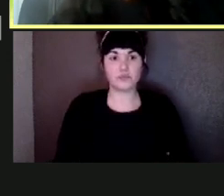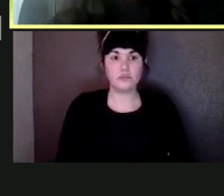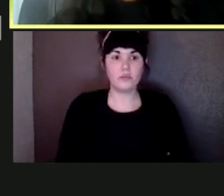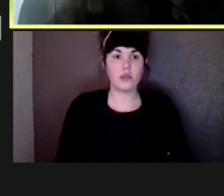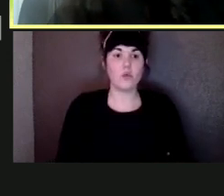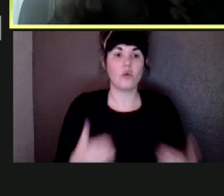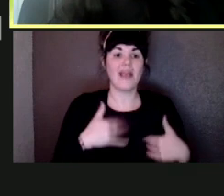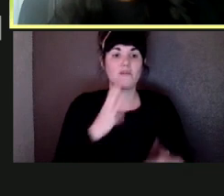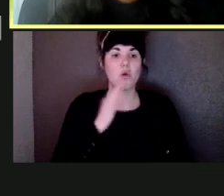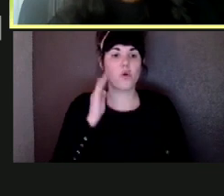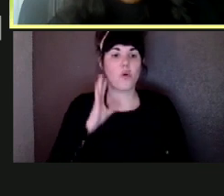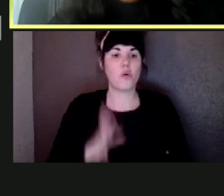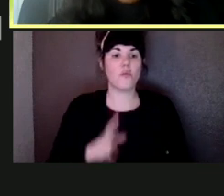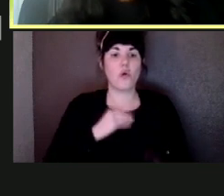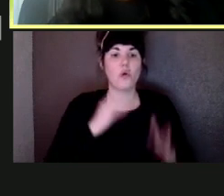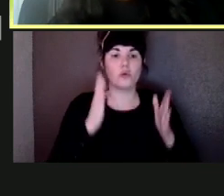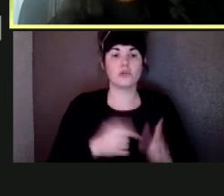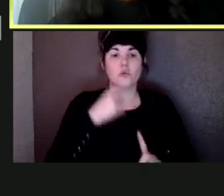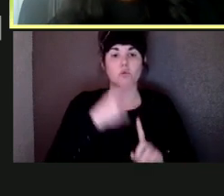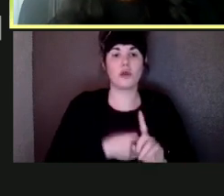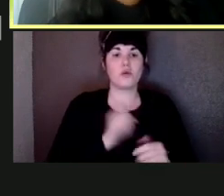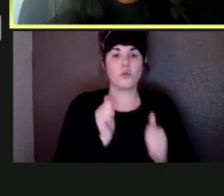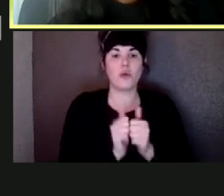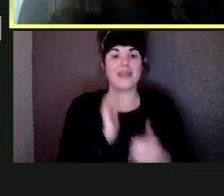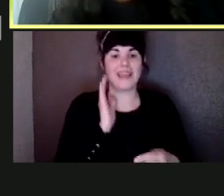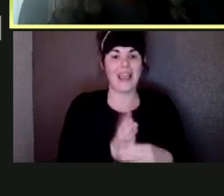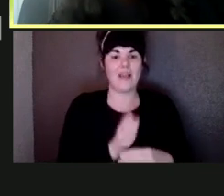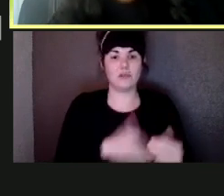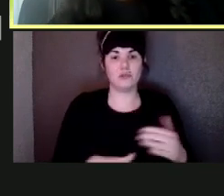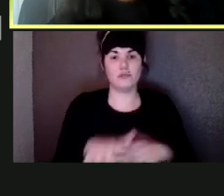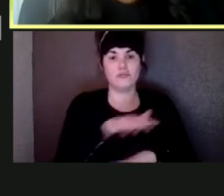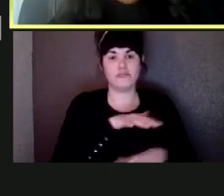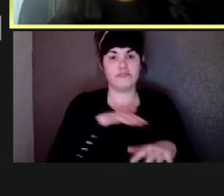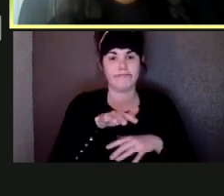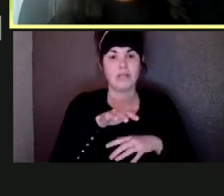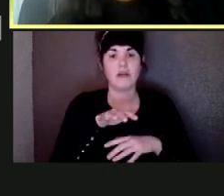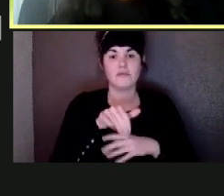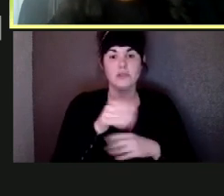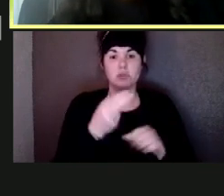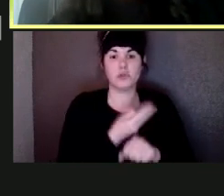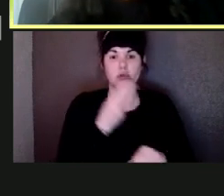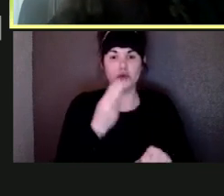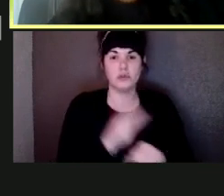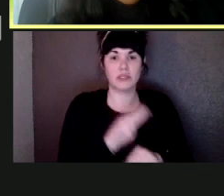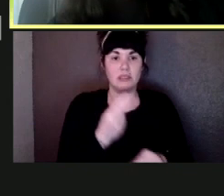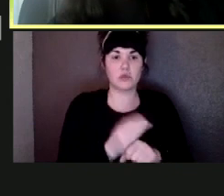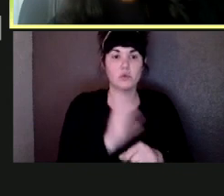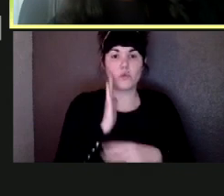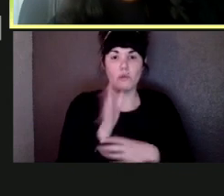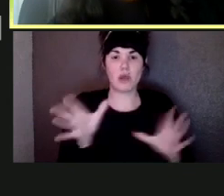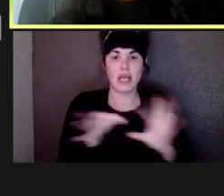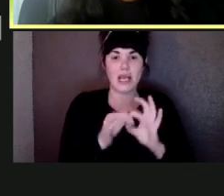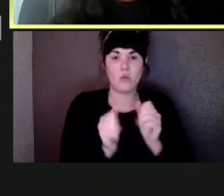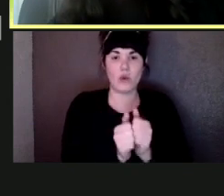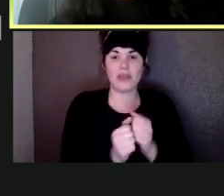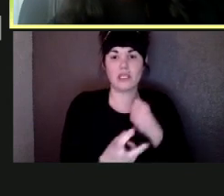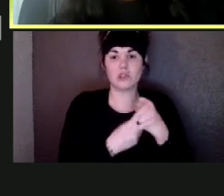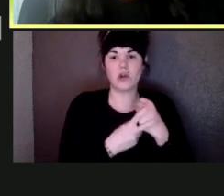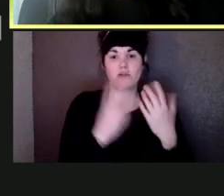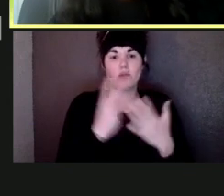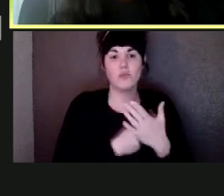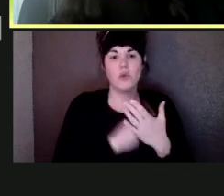and services, so that's a home water audit or plumbing repair value up to $1,500. And then we also have voluntary water,